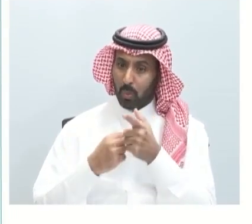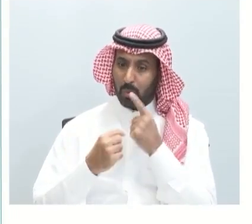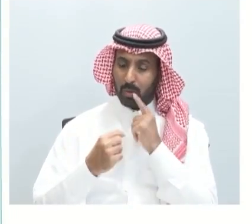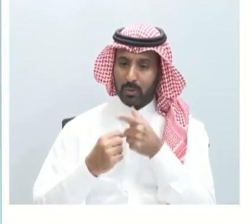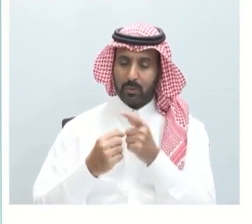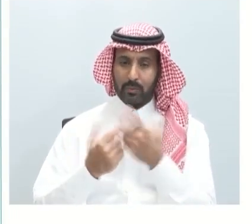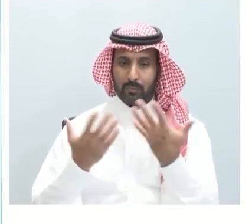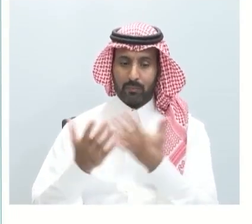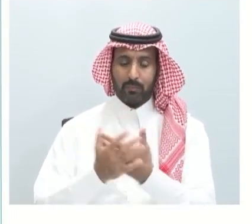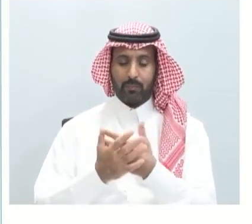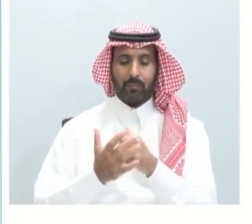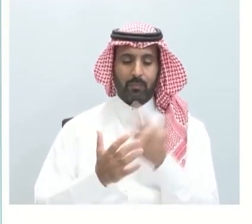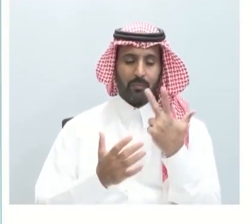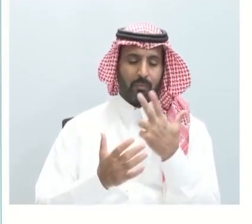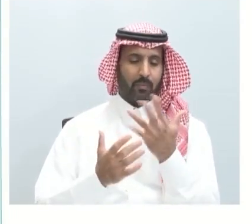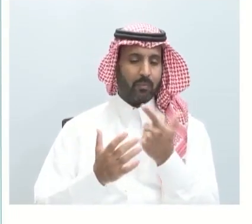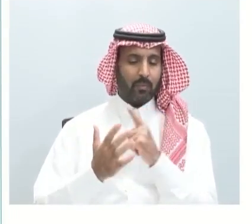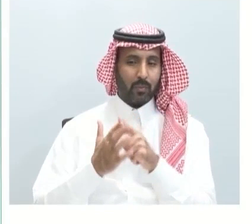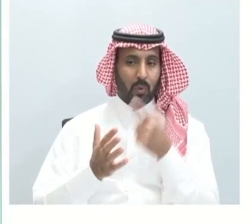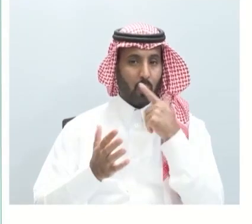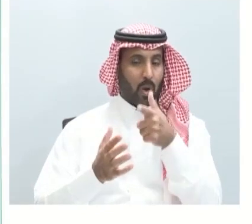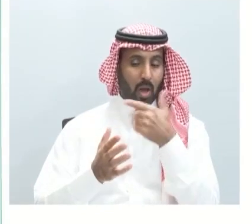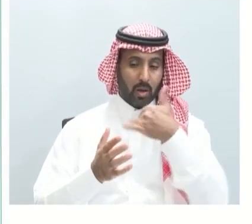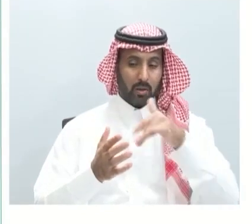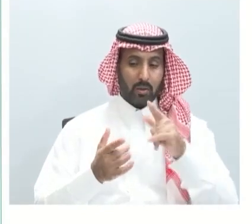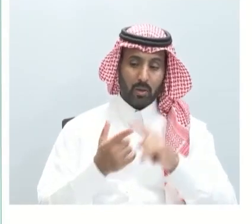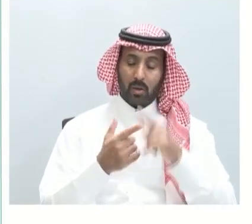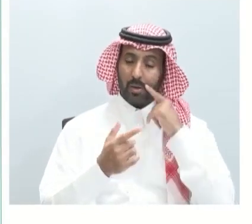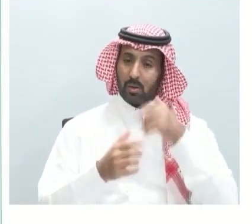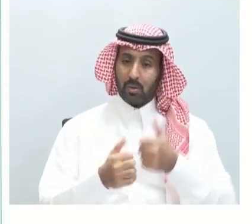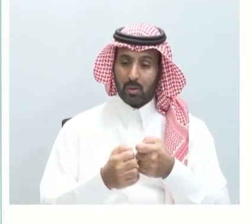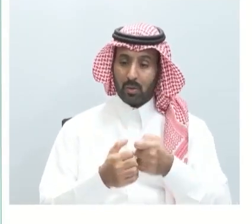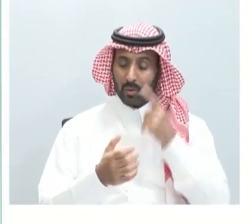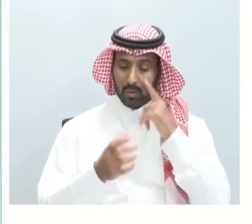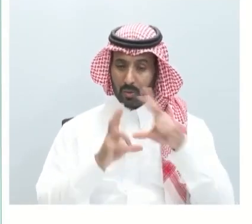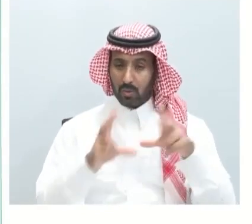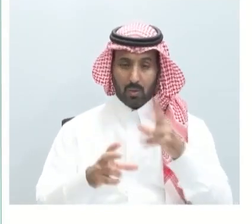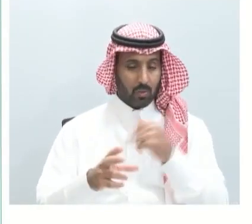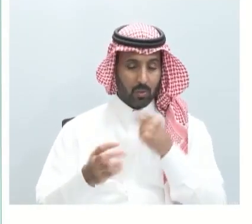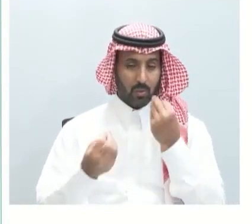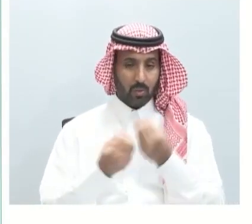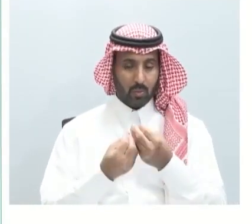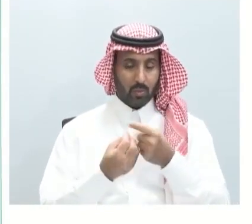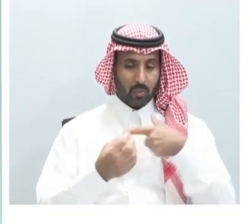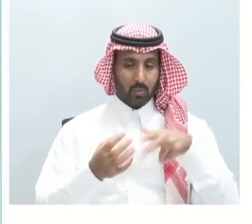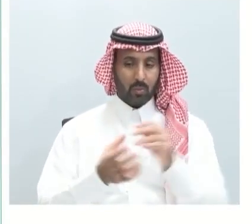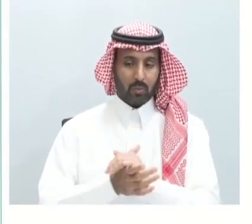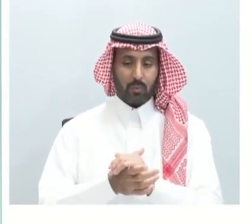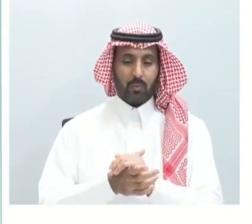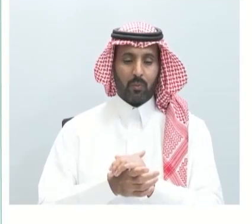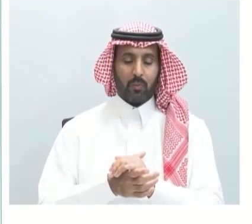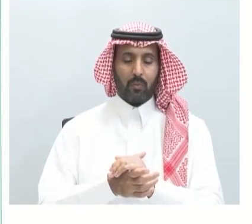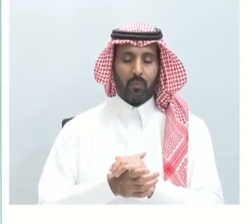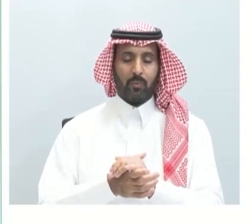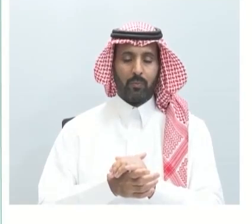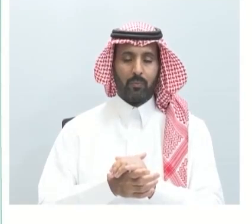quickly. Number eight. Why aren't you going to the game tonight? Why aren't you going to the game tonight? And the